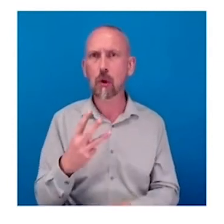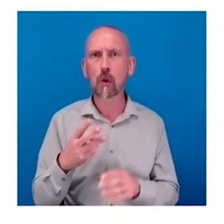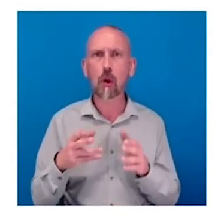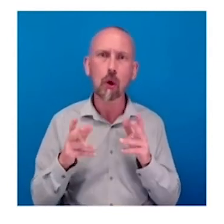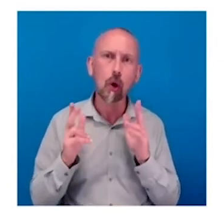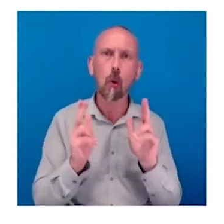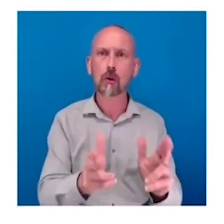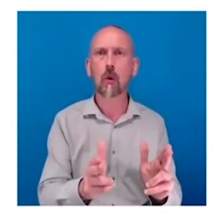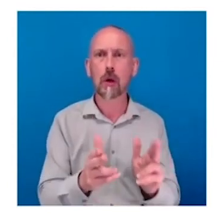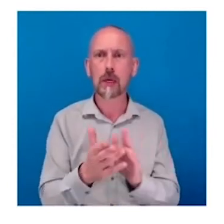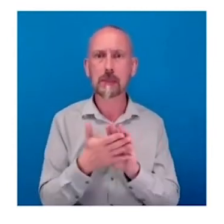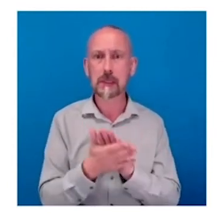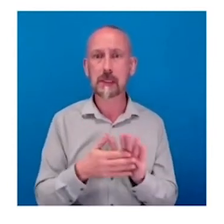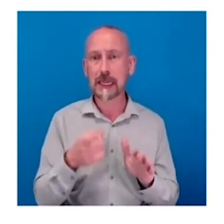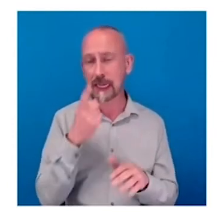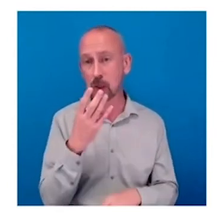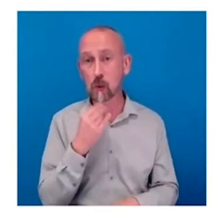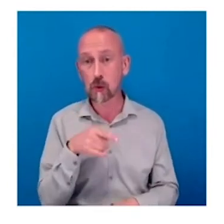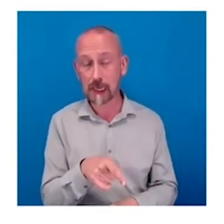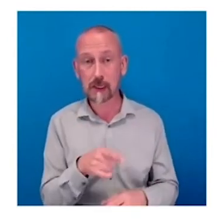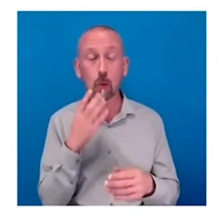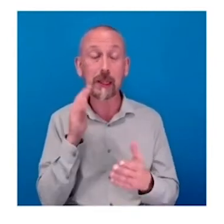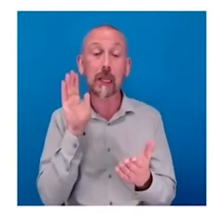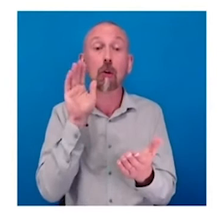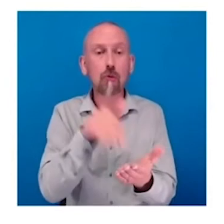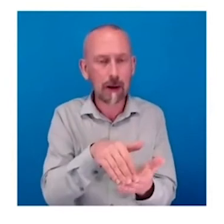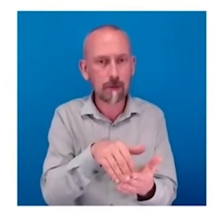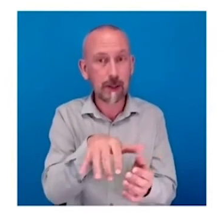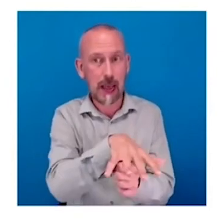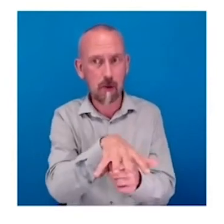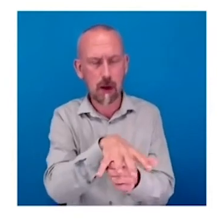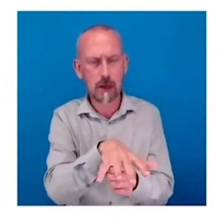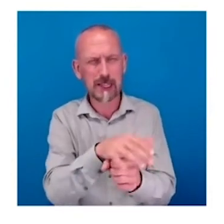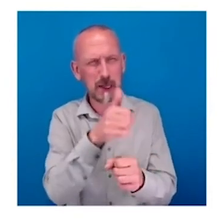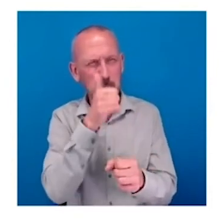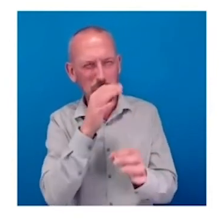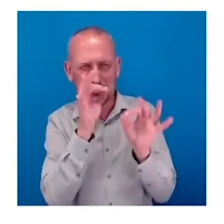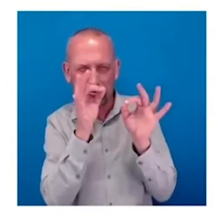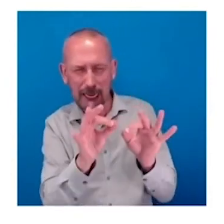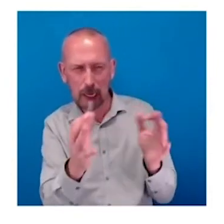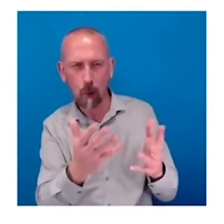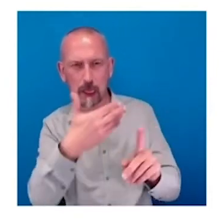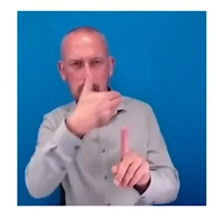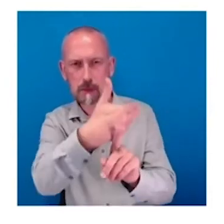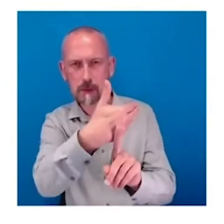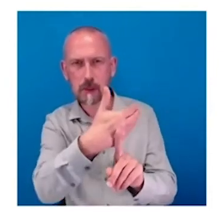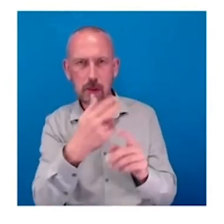use NaviLens when they get into a certain area and find out exactly where that bus stop is. So we're testing this out